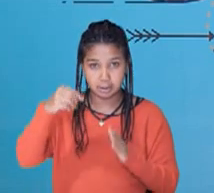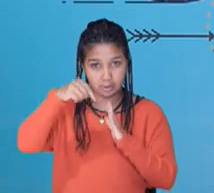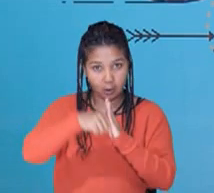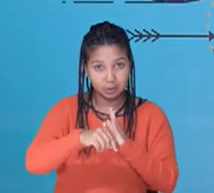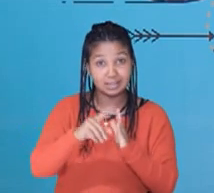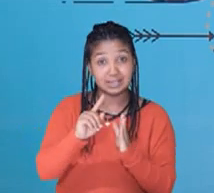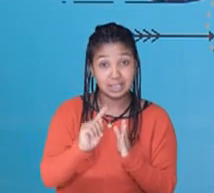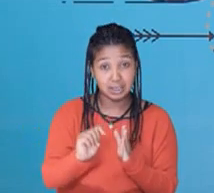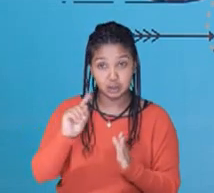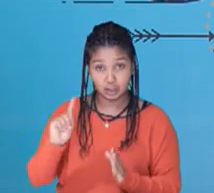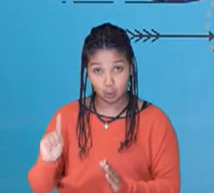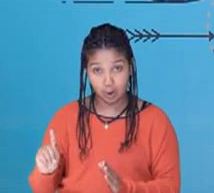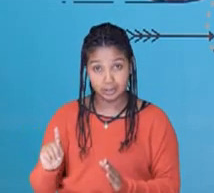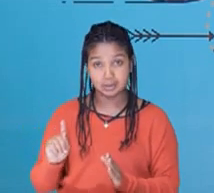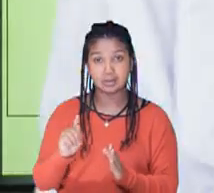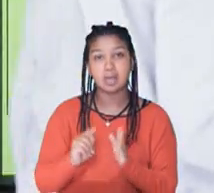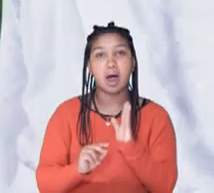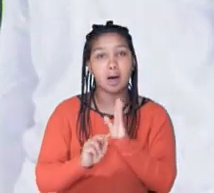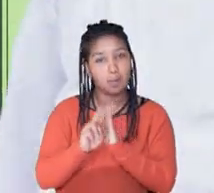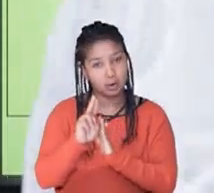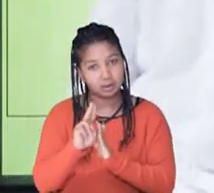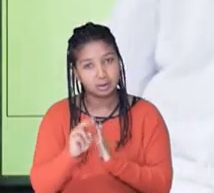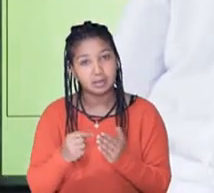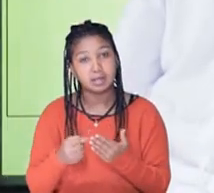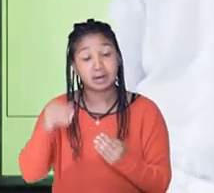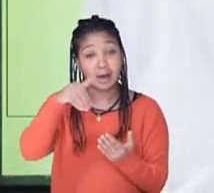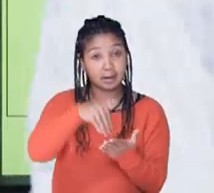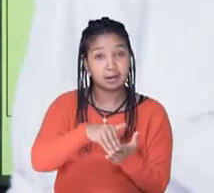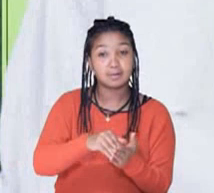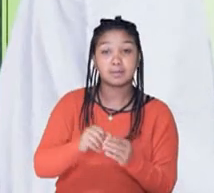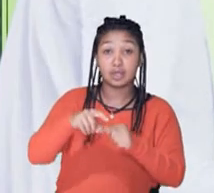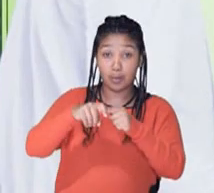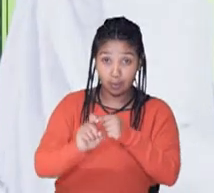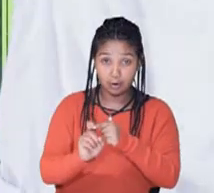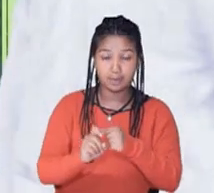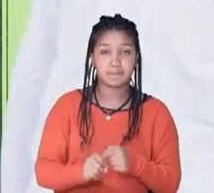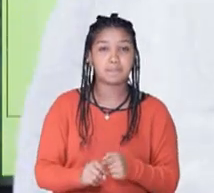and the tension T1 is acting upward. And again, for the pulley,